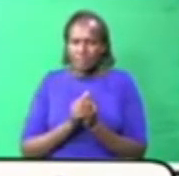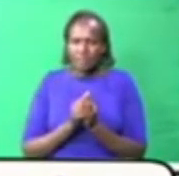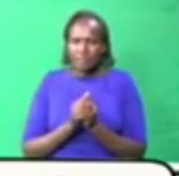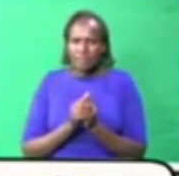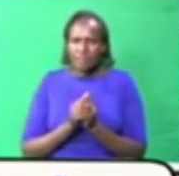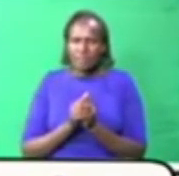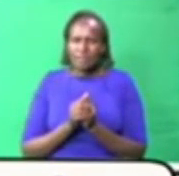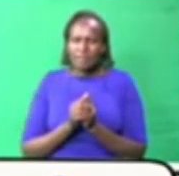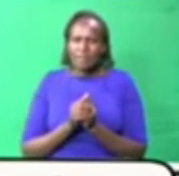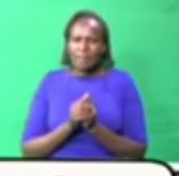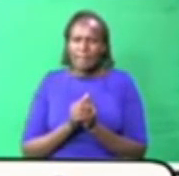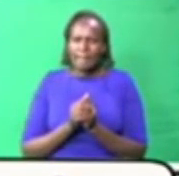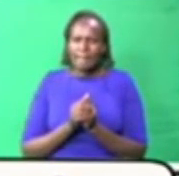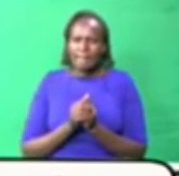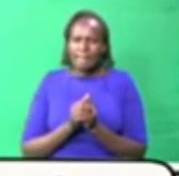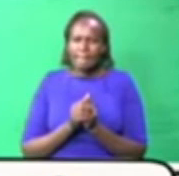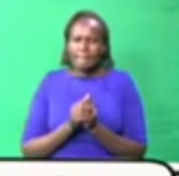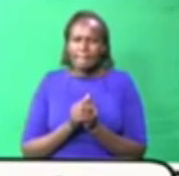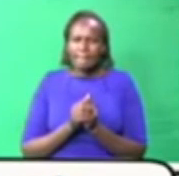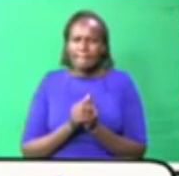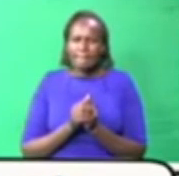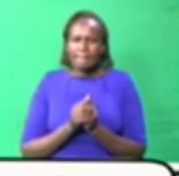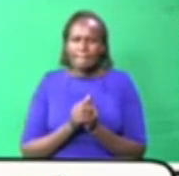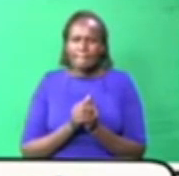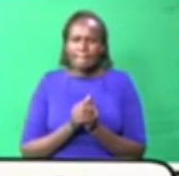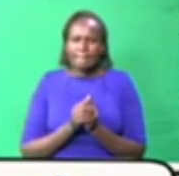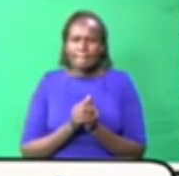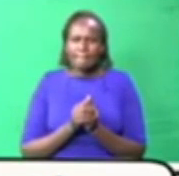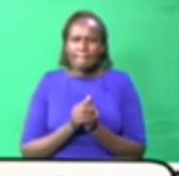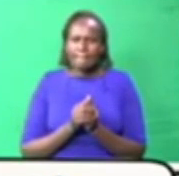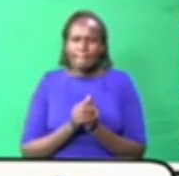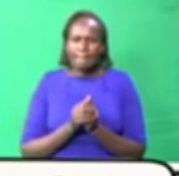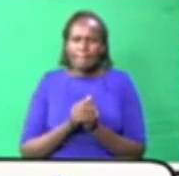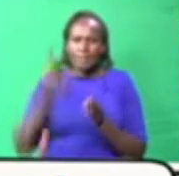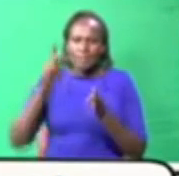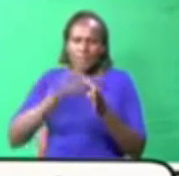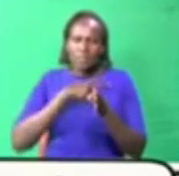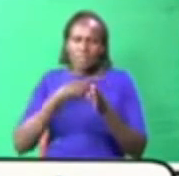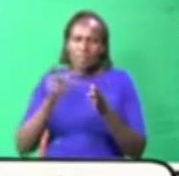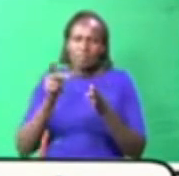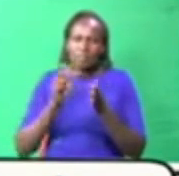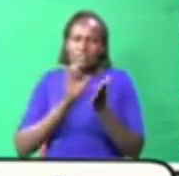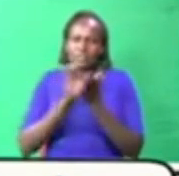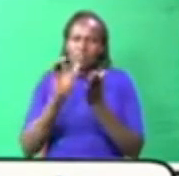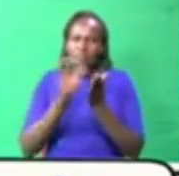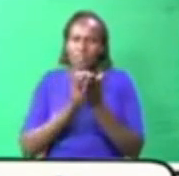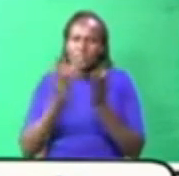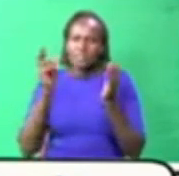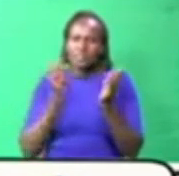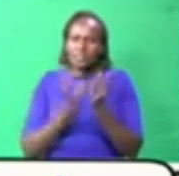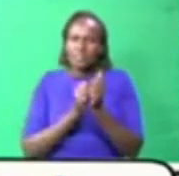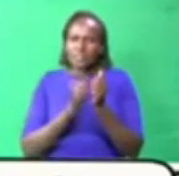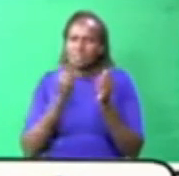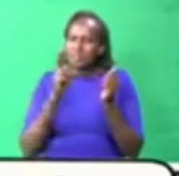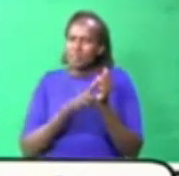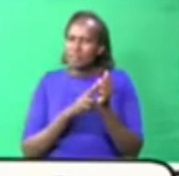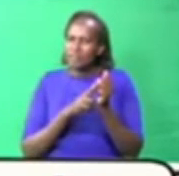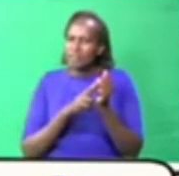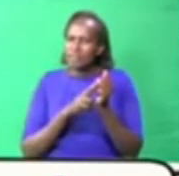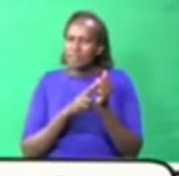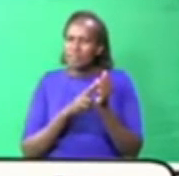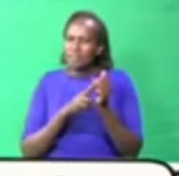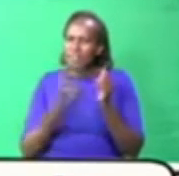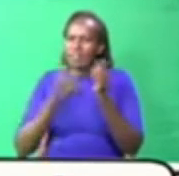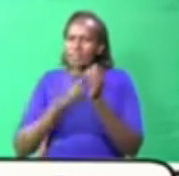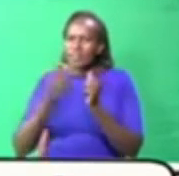book of let me check the book of Psalms chapter 70 1,